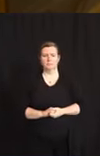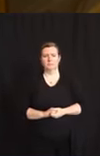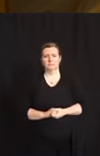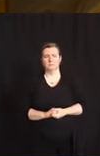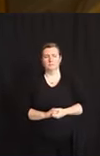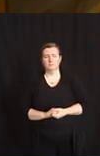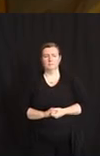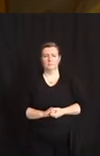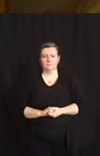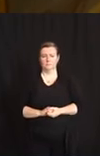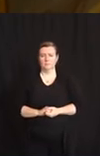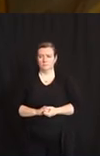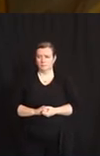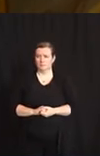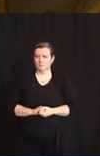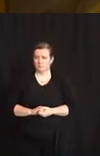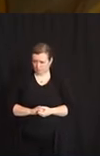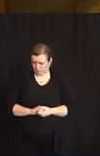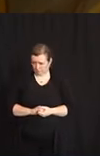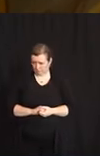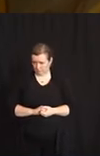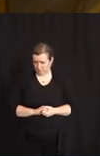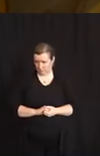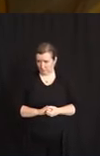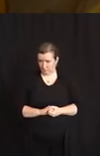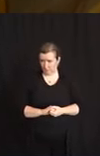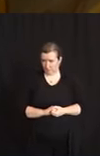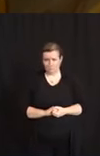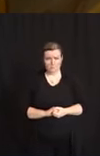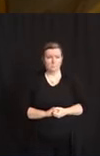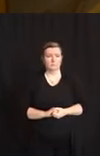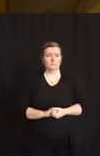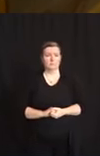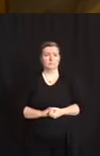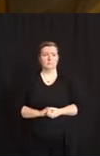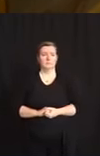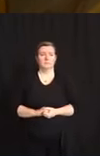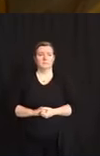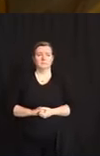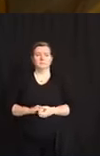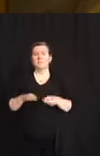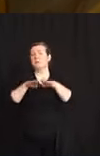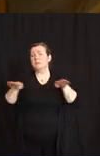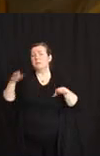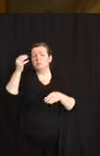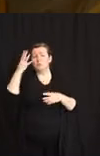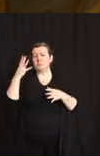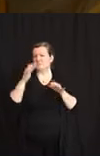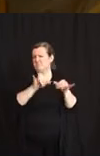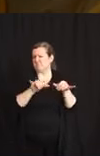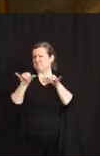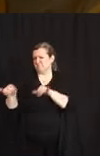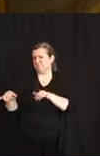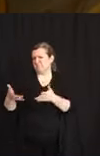and COVID-positive deaths are the same. There's just too many of them.